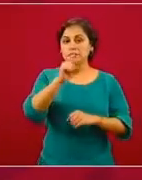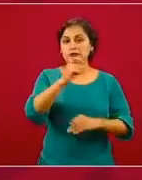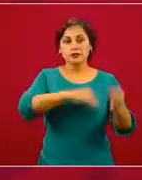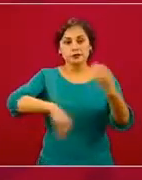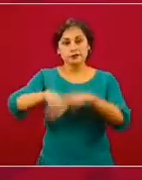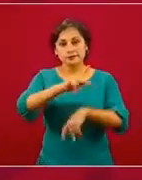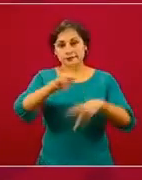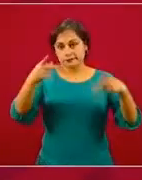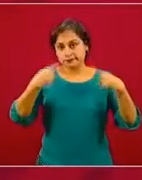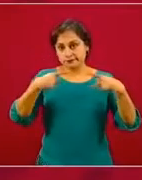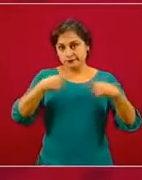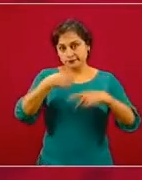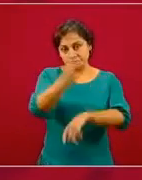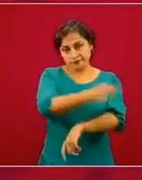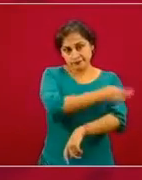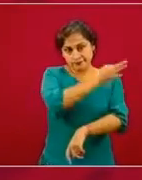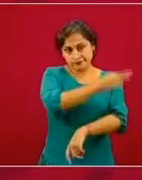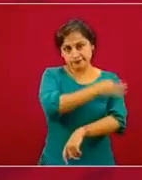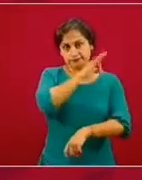enough